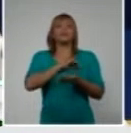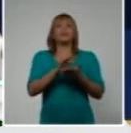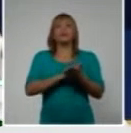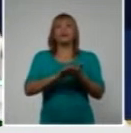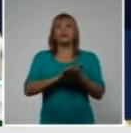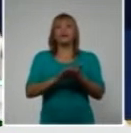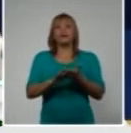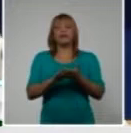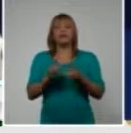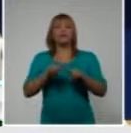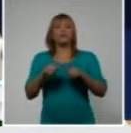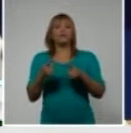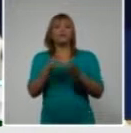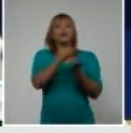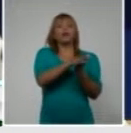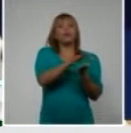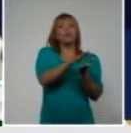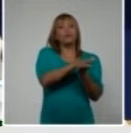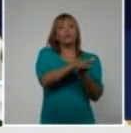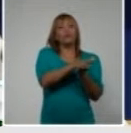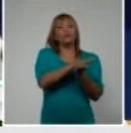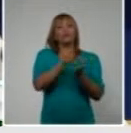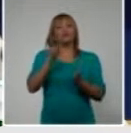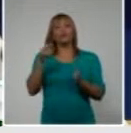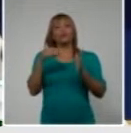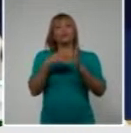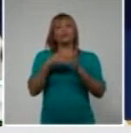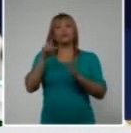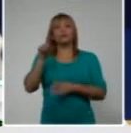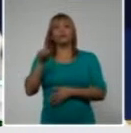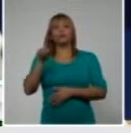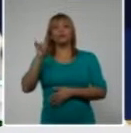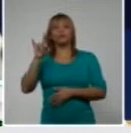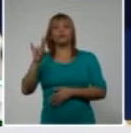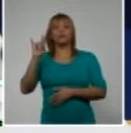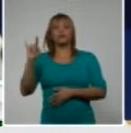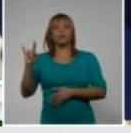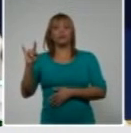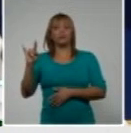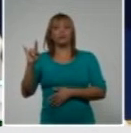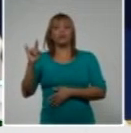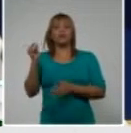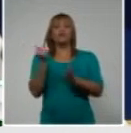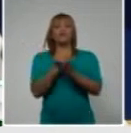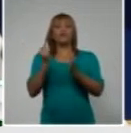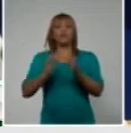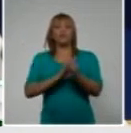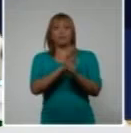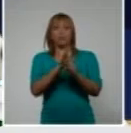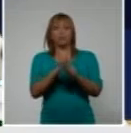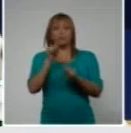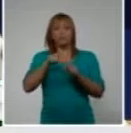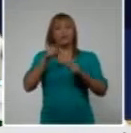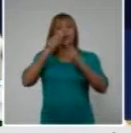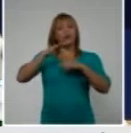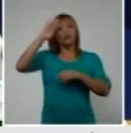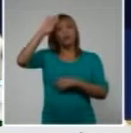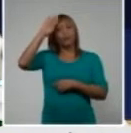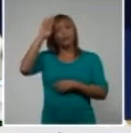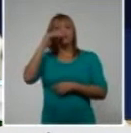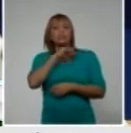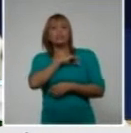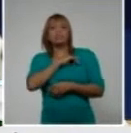are confirmed case contacts, though, but are still considered a significant risk group. 16 patients belong to the 40 to